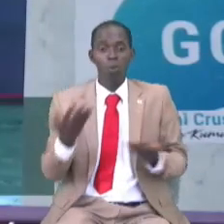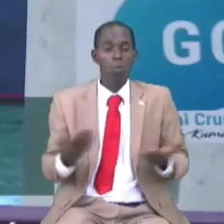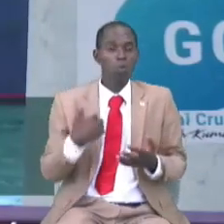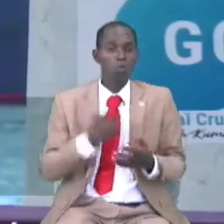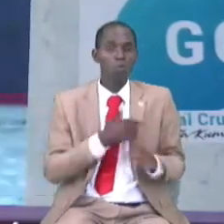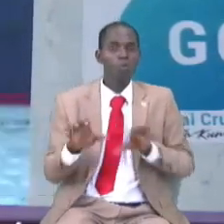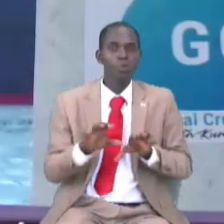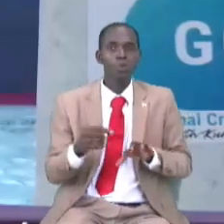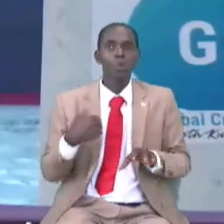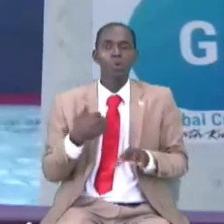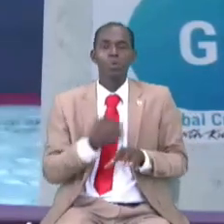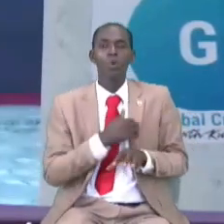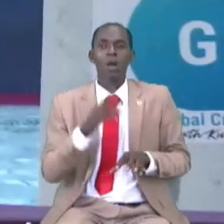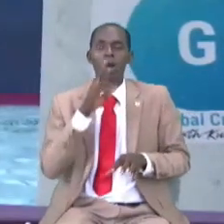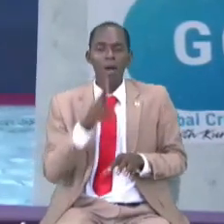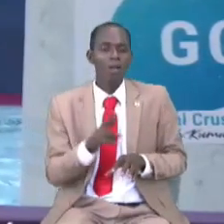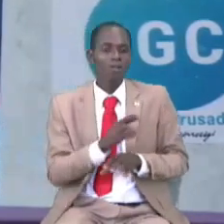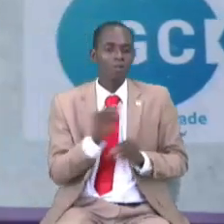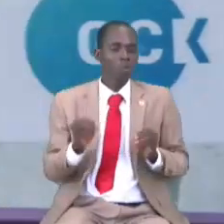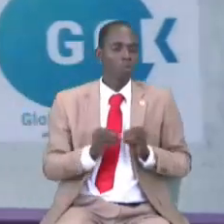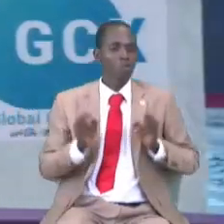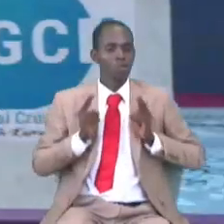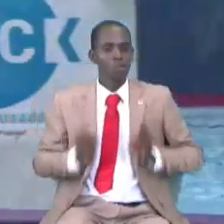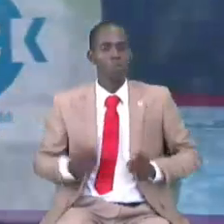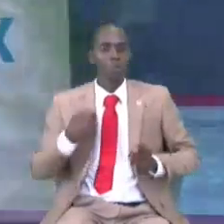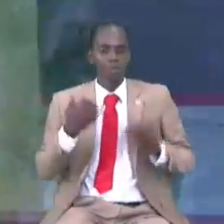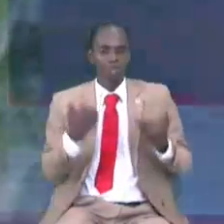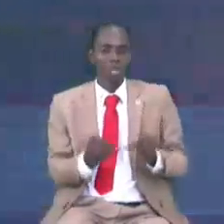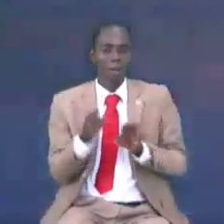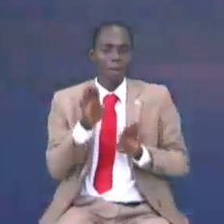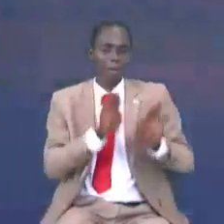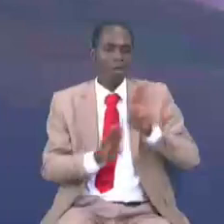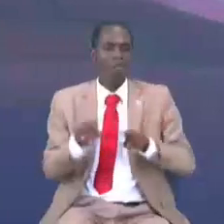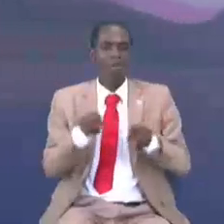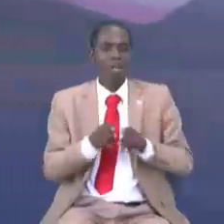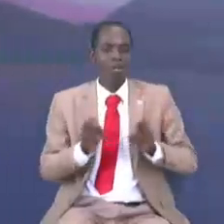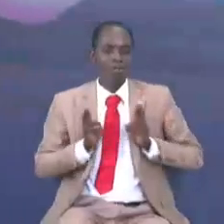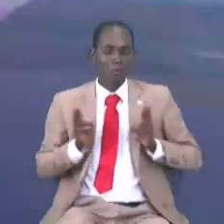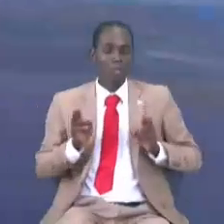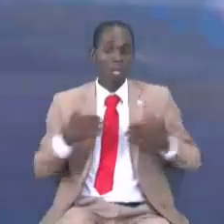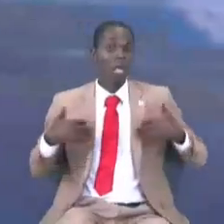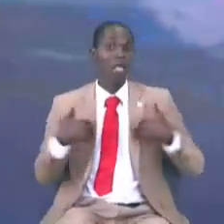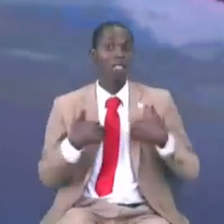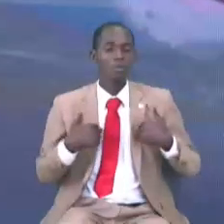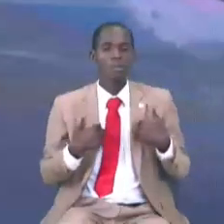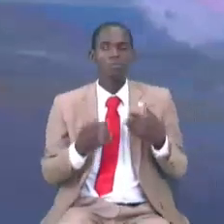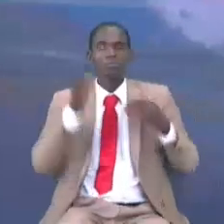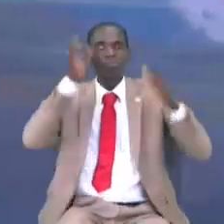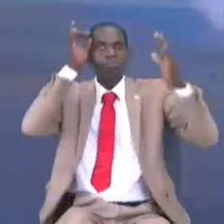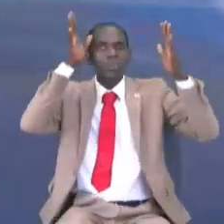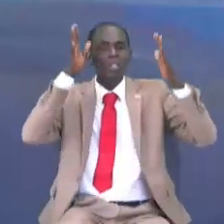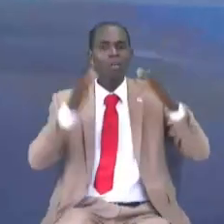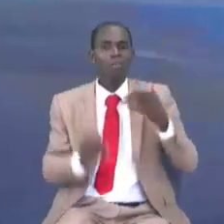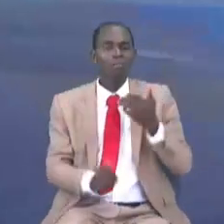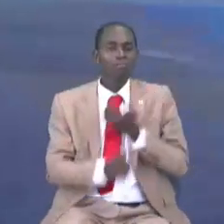like animals. We're cruel. We're violent. We are hurtful. And we're harmful. And we know what we've been doing. All of